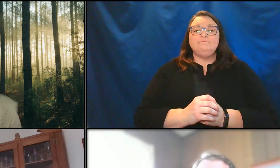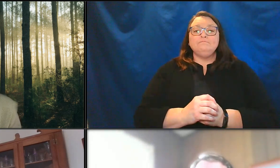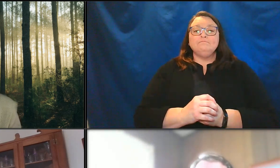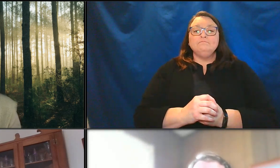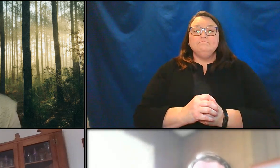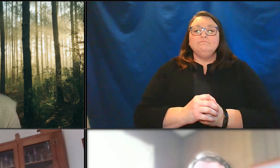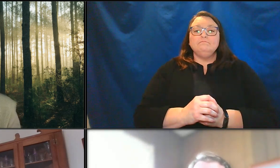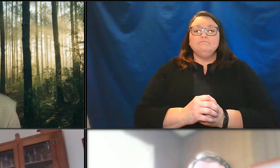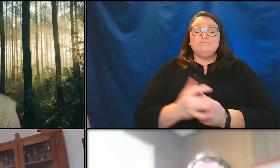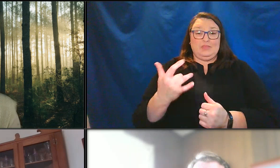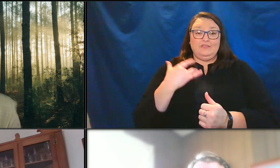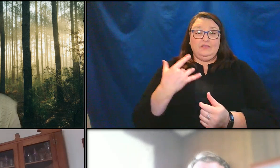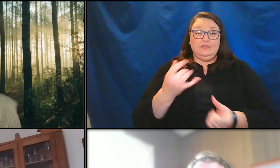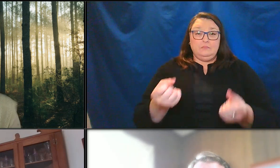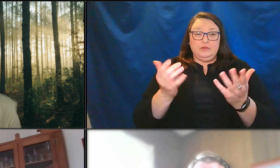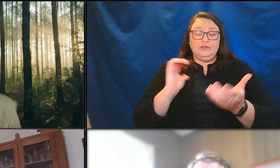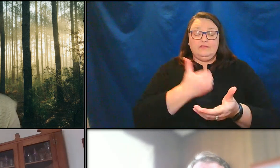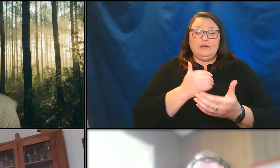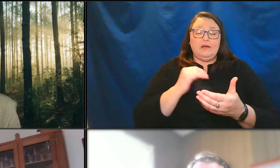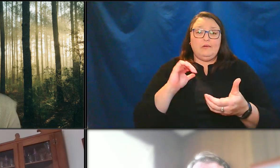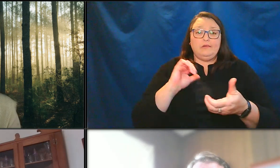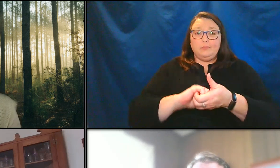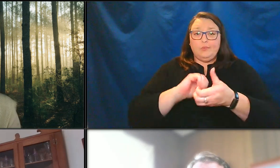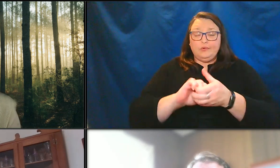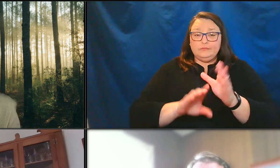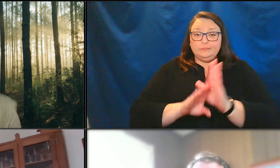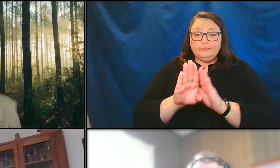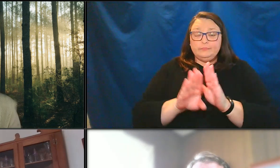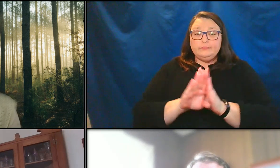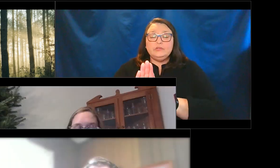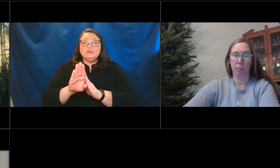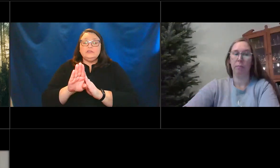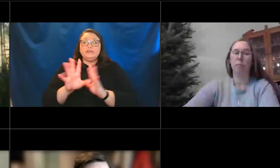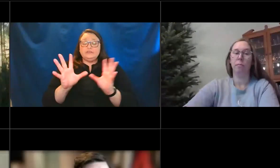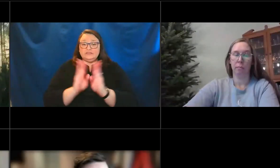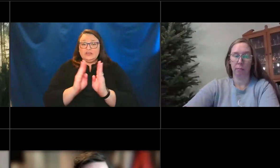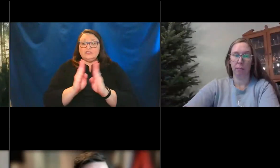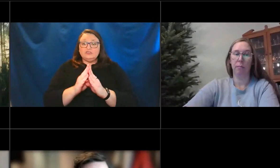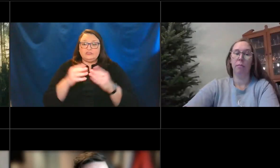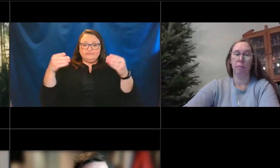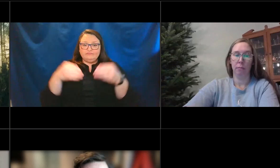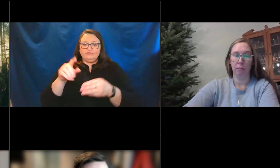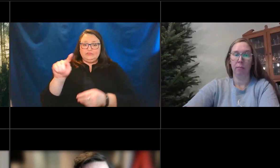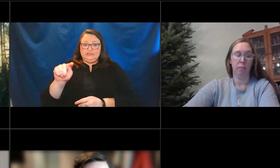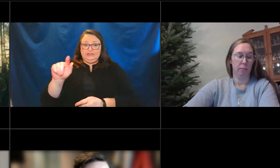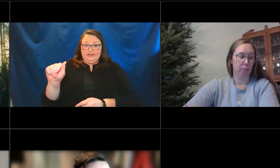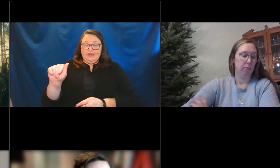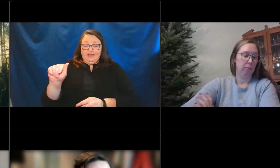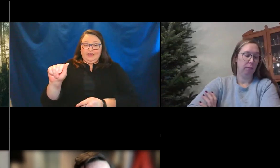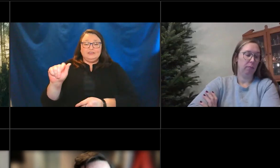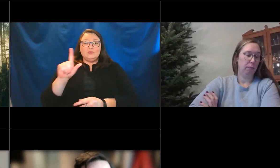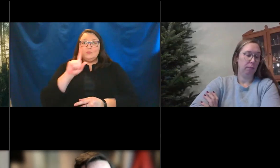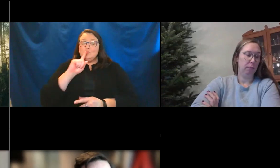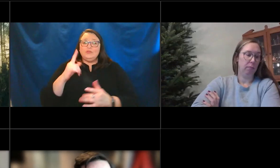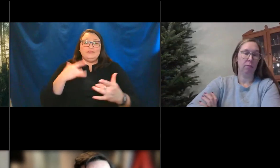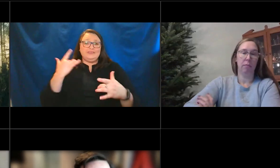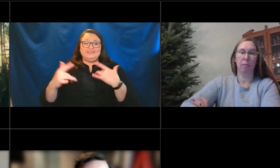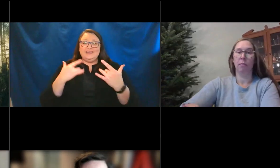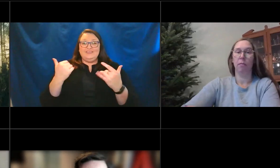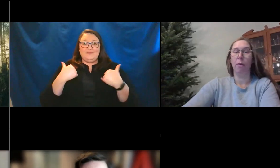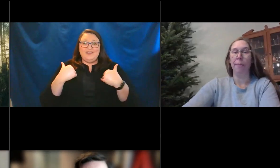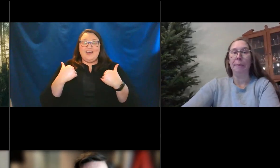of our partnership building session touched on TA a lot. And so I'm super excited to have this dedicated time for these experts